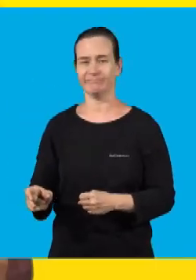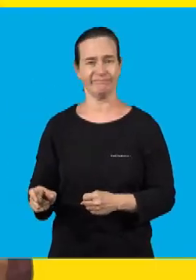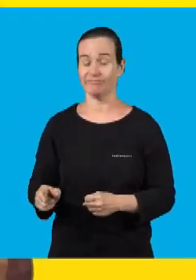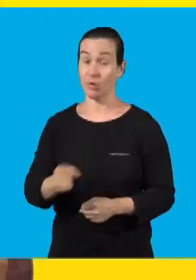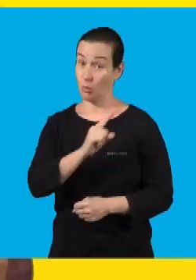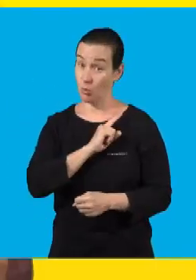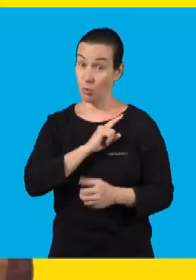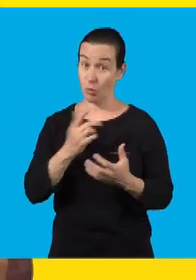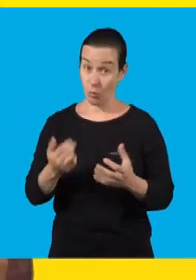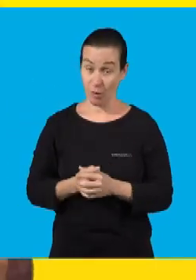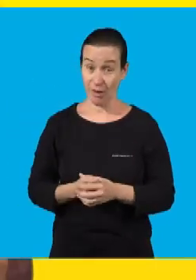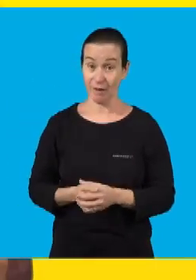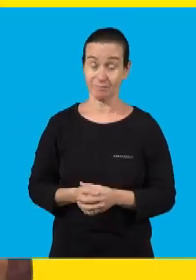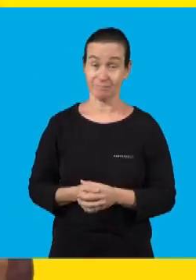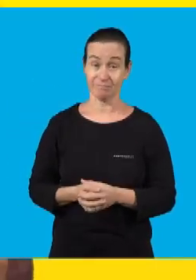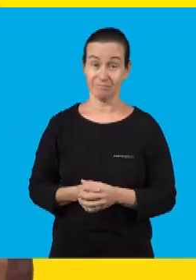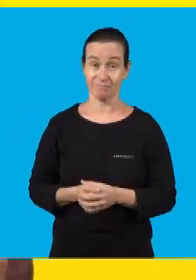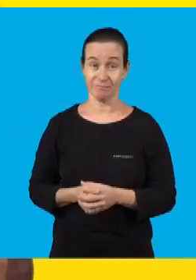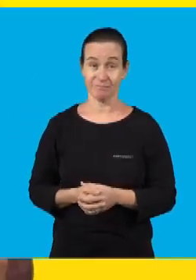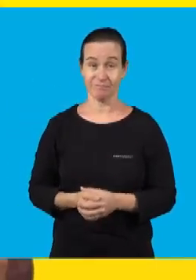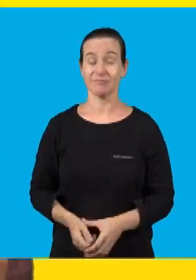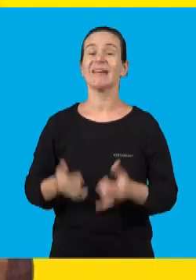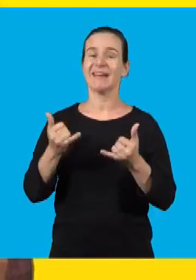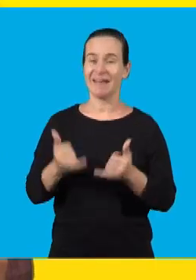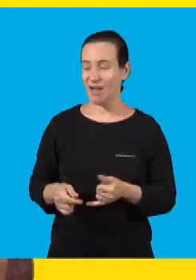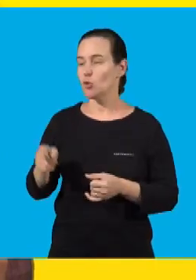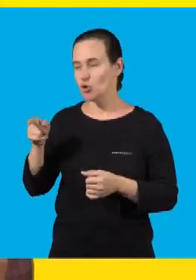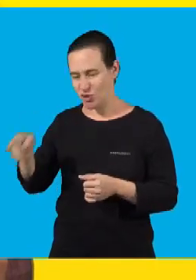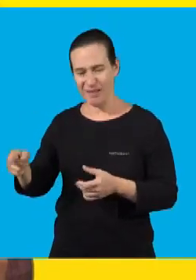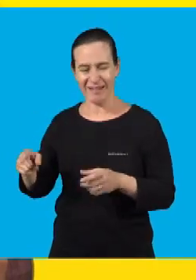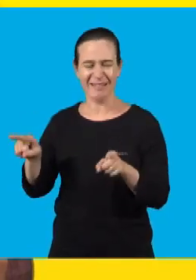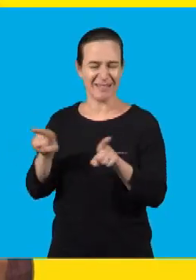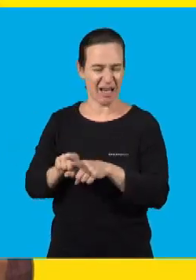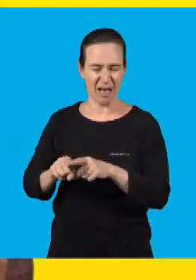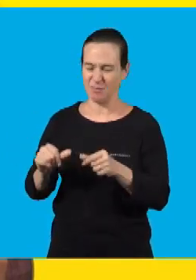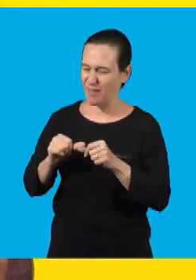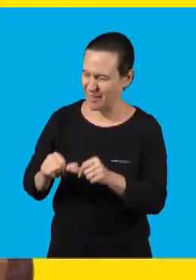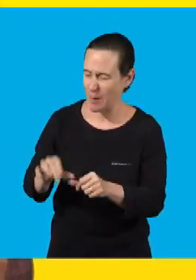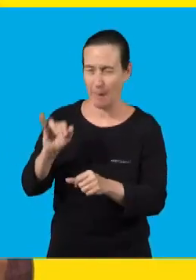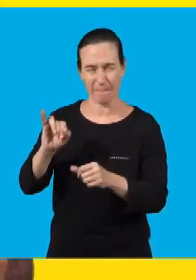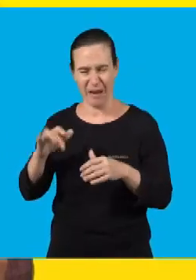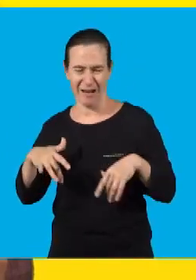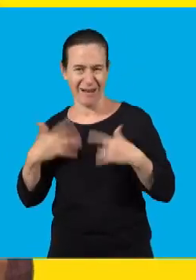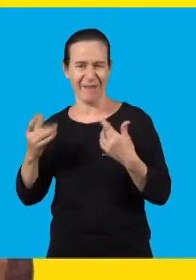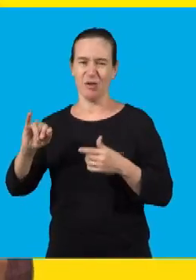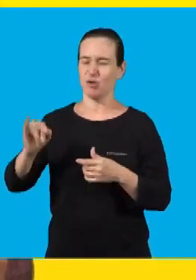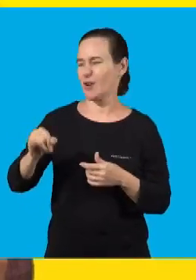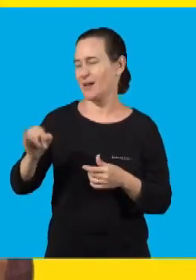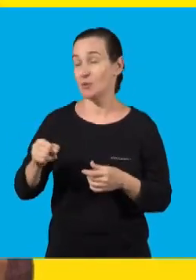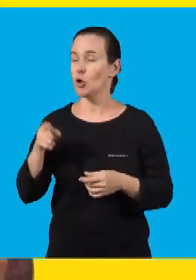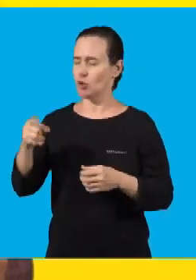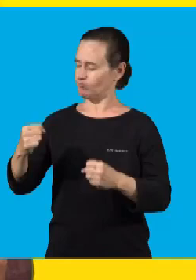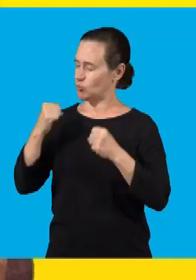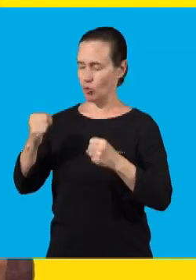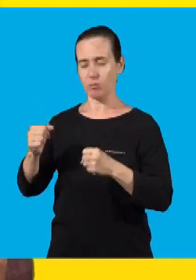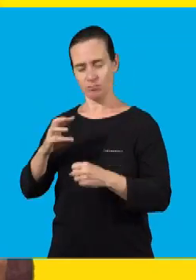person, all right, because she succumbs to the pressures of Joburg as well. So that means she's pretty